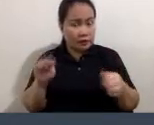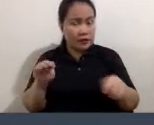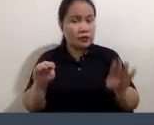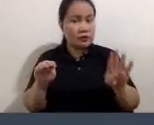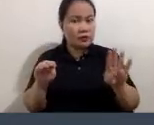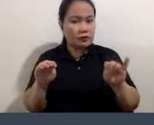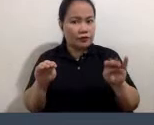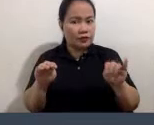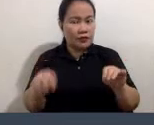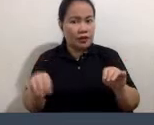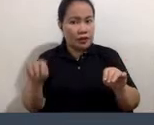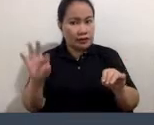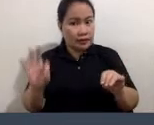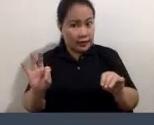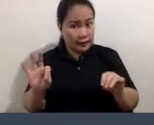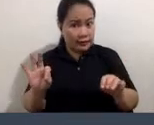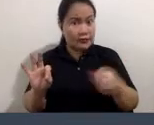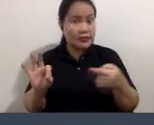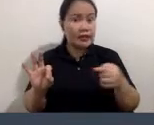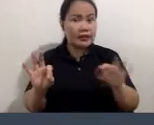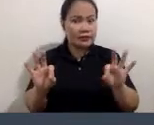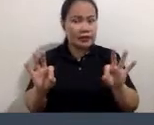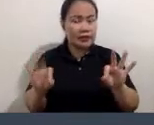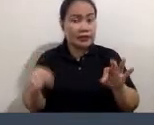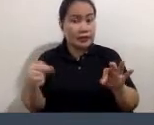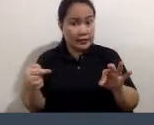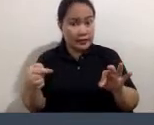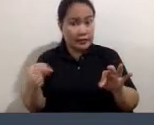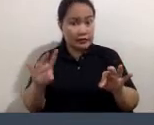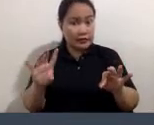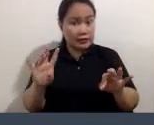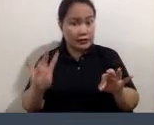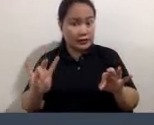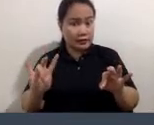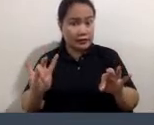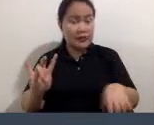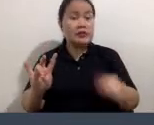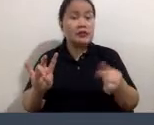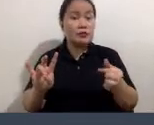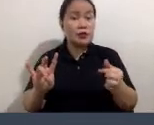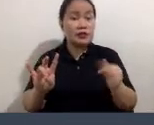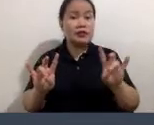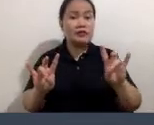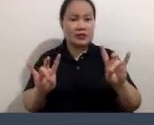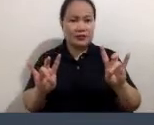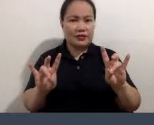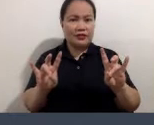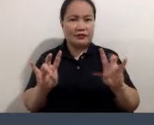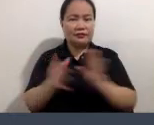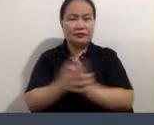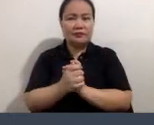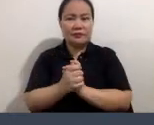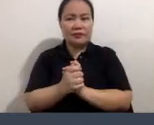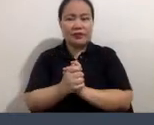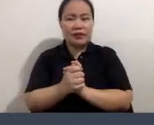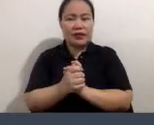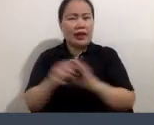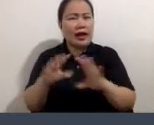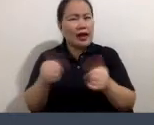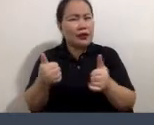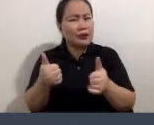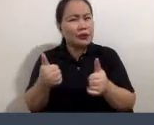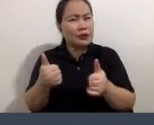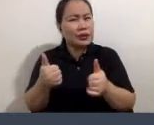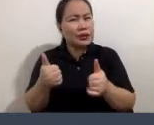14. Positive 9 is negative 9. And negative 7 is positive 7.